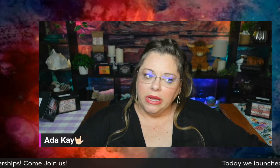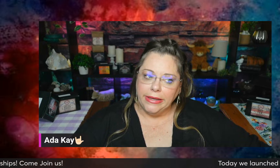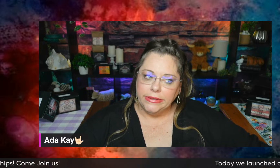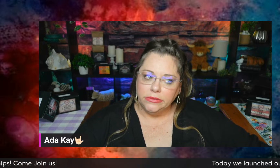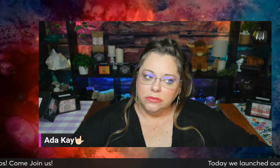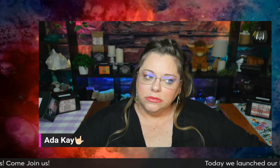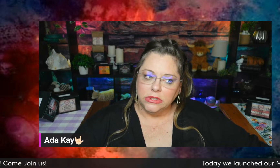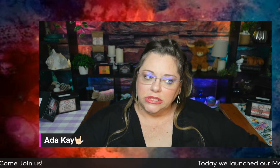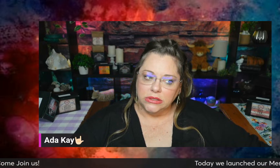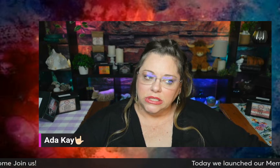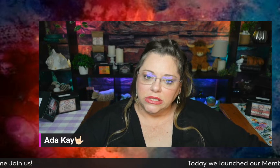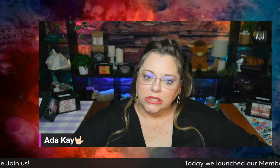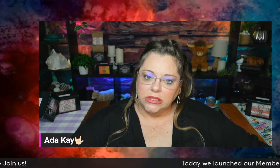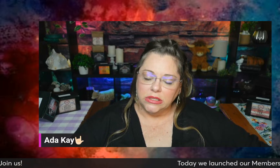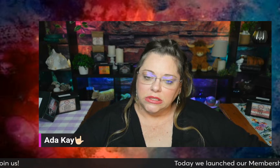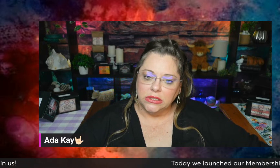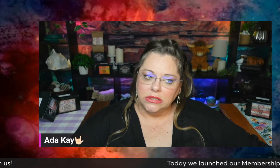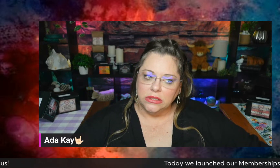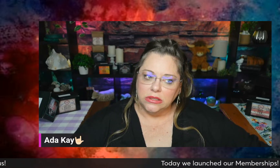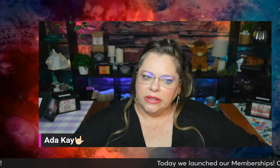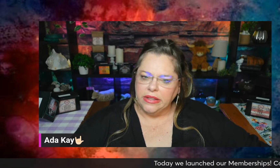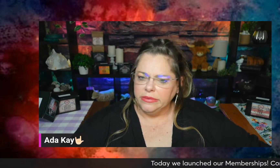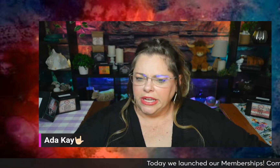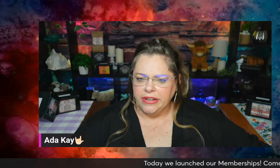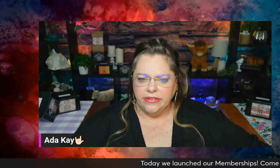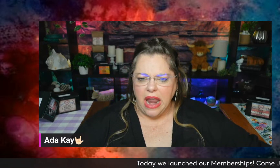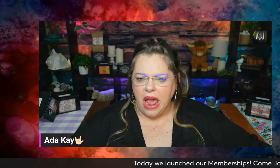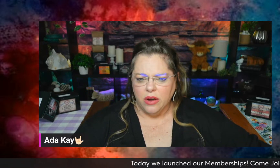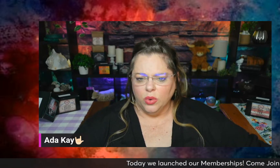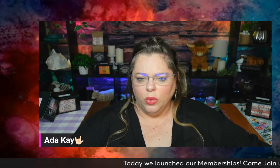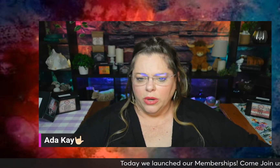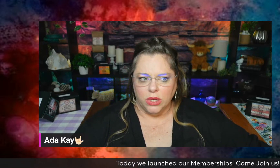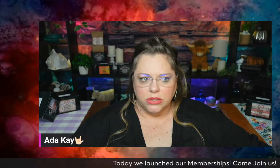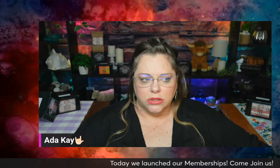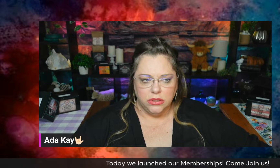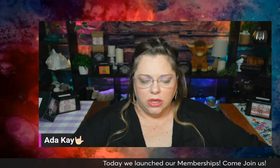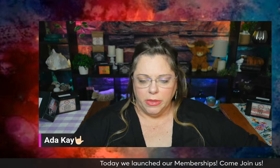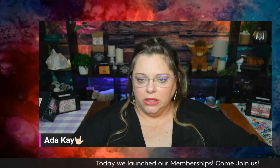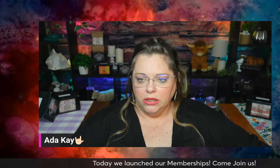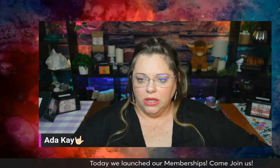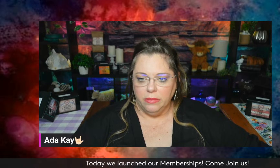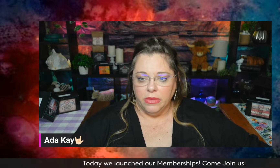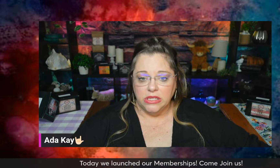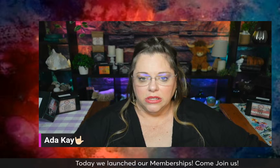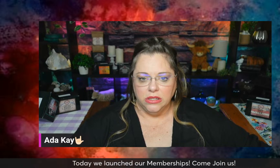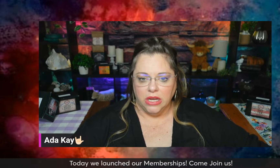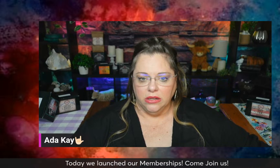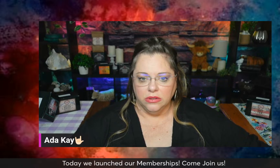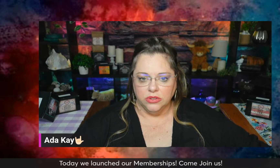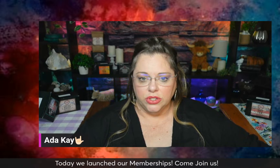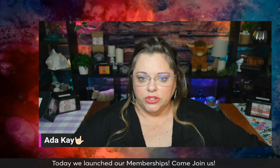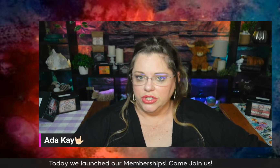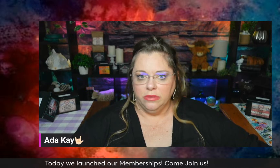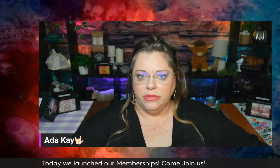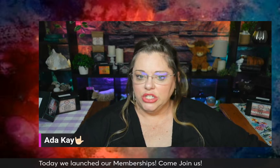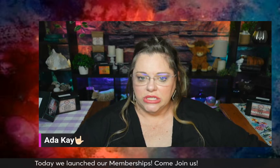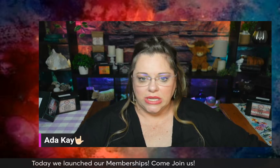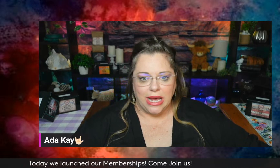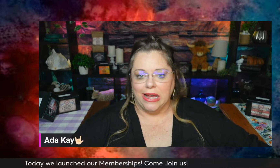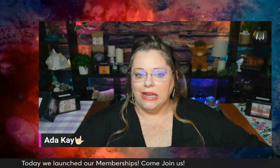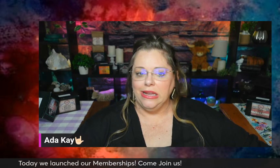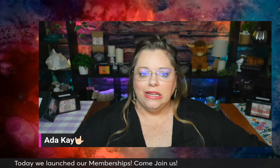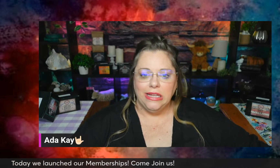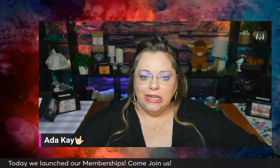mom ate a Delta, I think it was 8 or 9, I don't know what it was, gummy. And my son kind of goes, so you're telling me